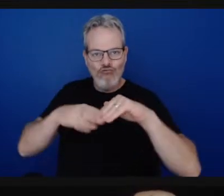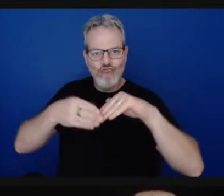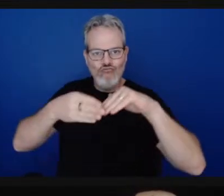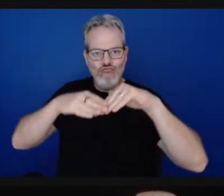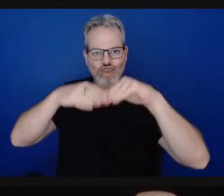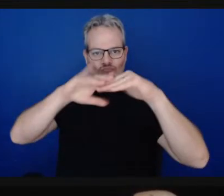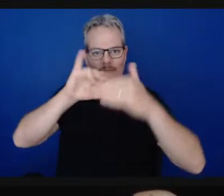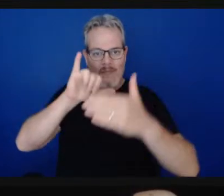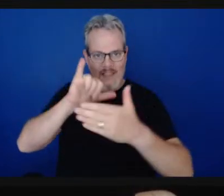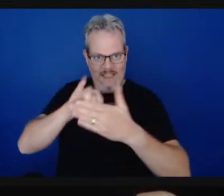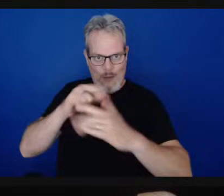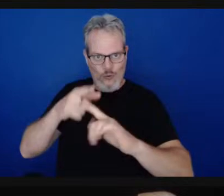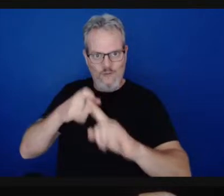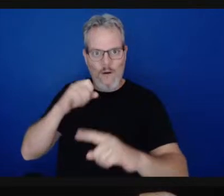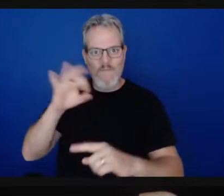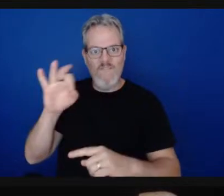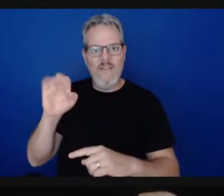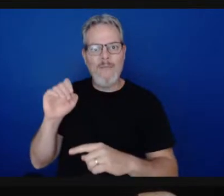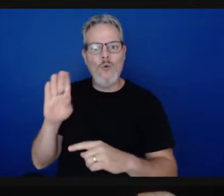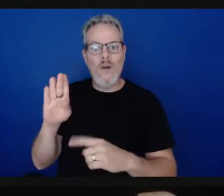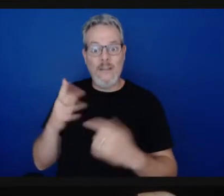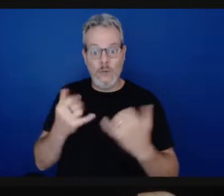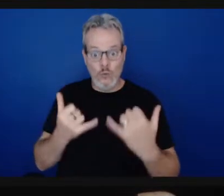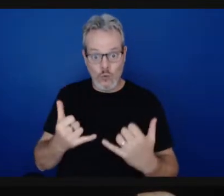February. Today's Volcano Watch